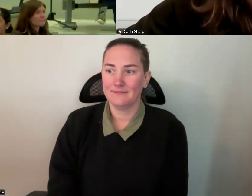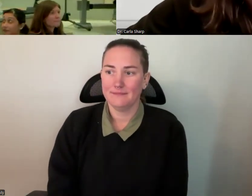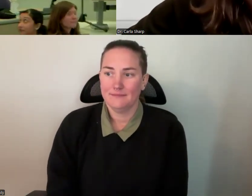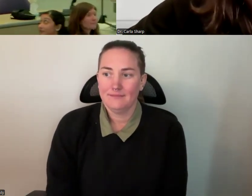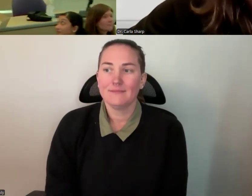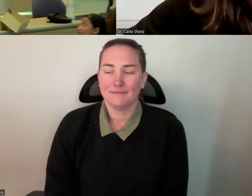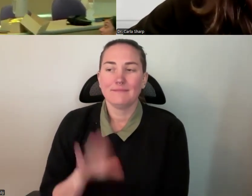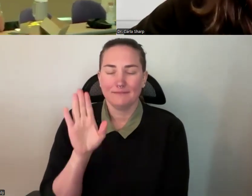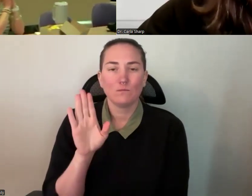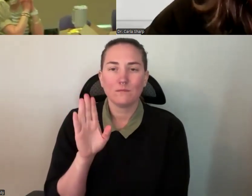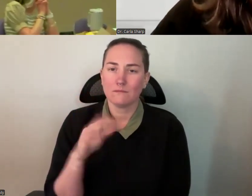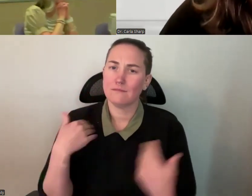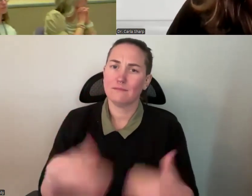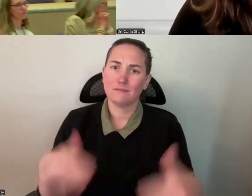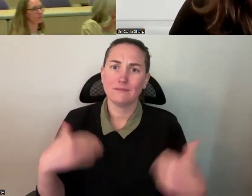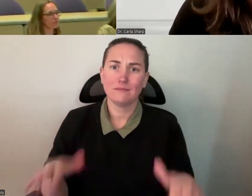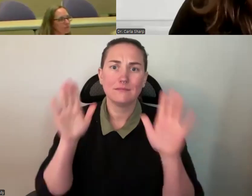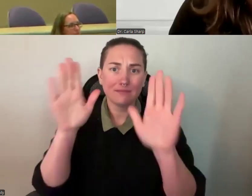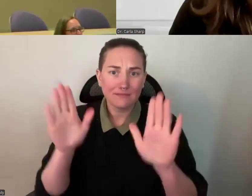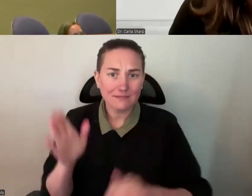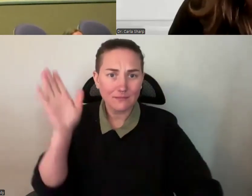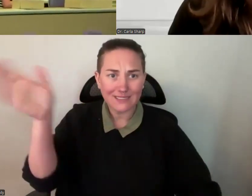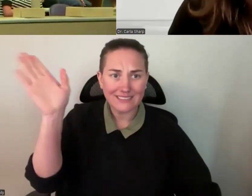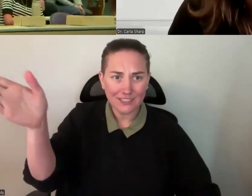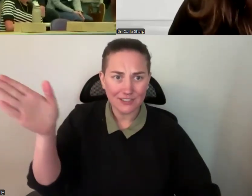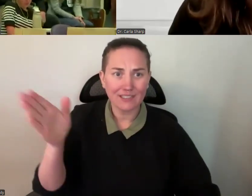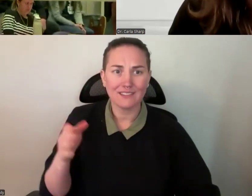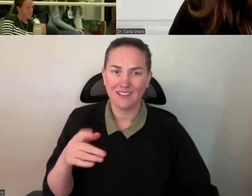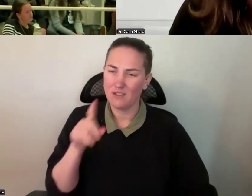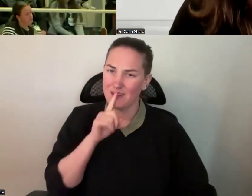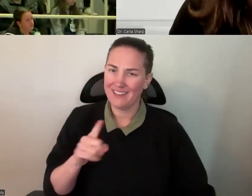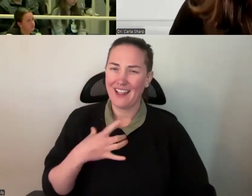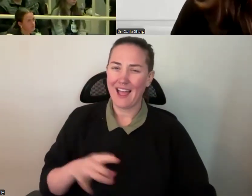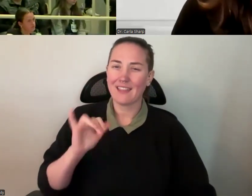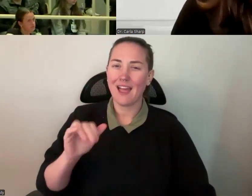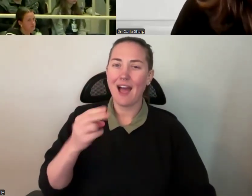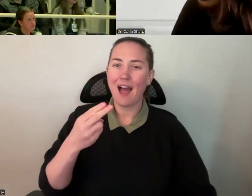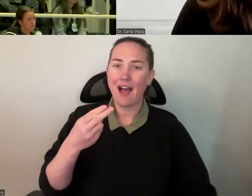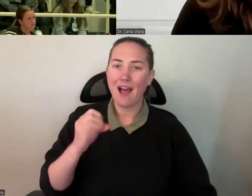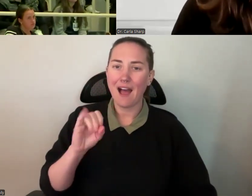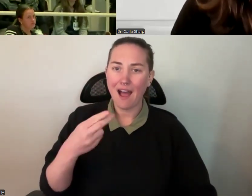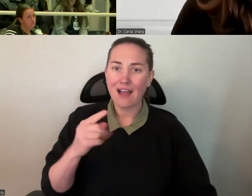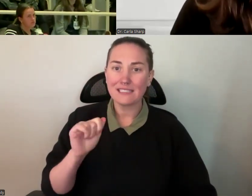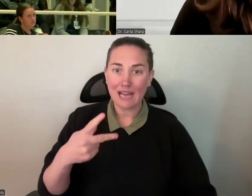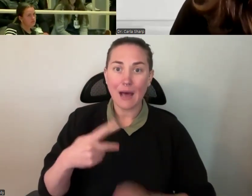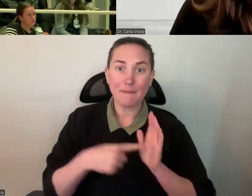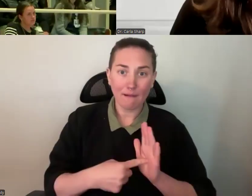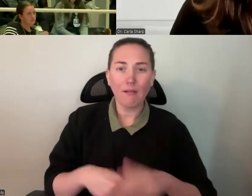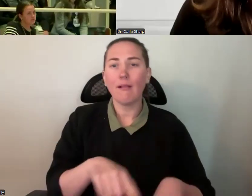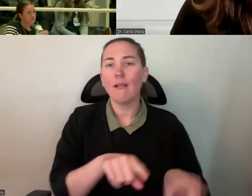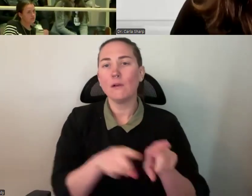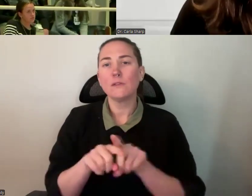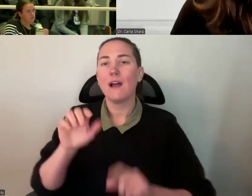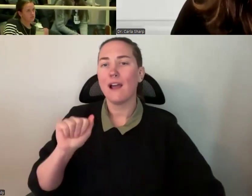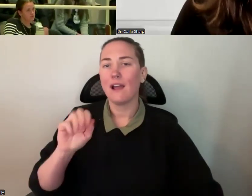Hi, that was a really wonderful presentation. I'm a big fan of the high top model and the AMPD in general, and there seems to be